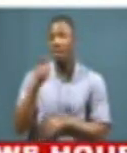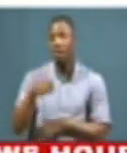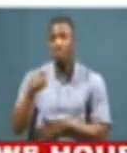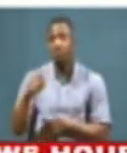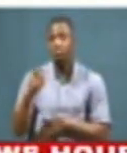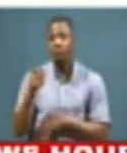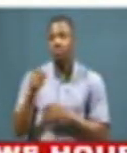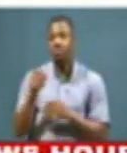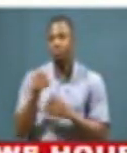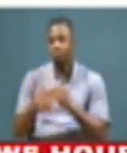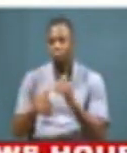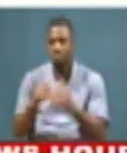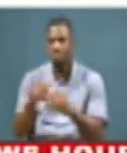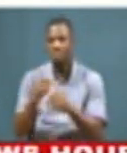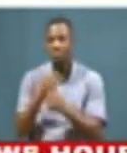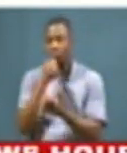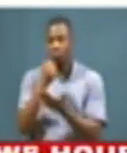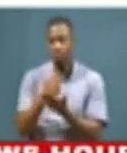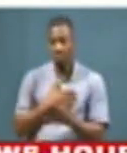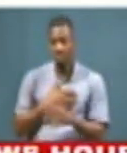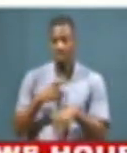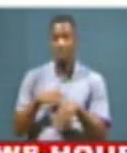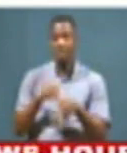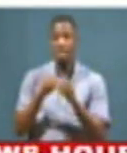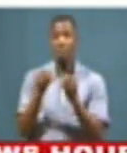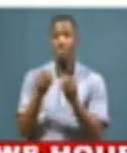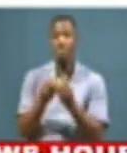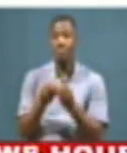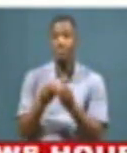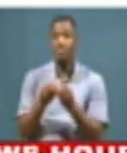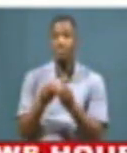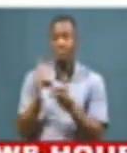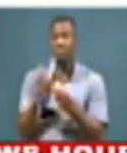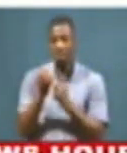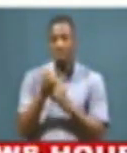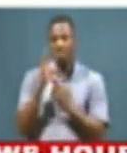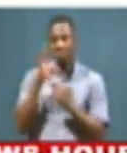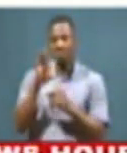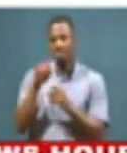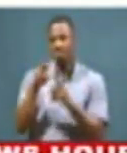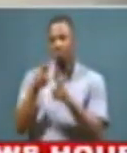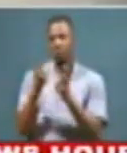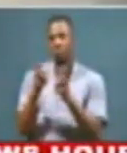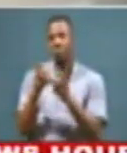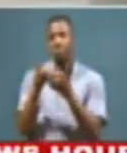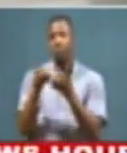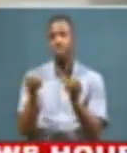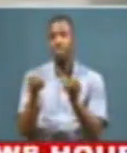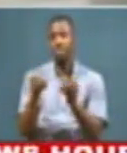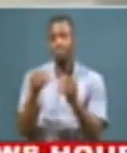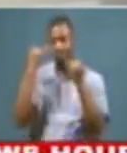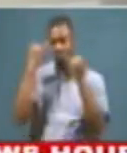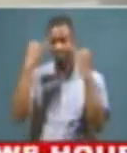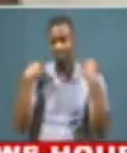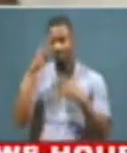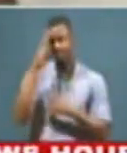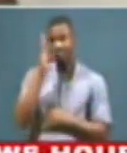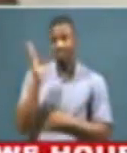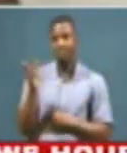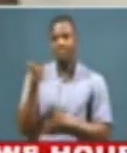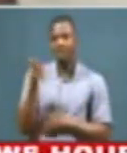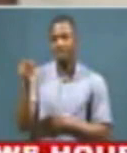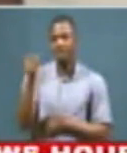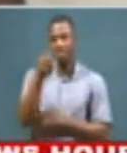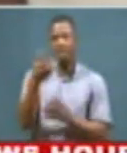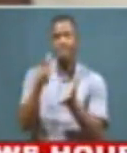ensure that during my term of office, solutions are found to these issues of concern. Justice Anin Yeboah was